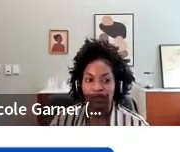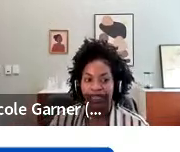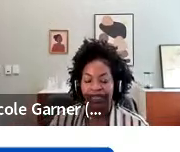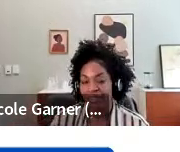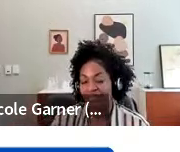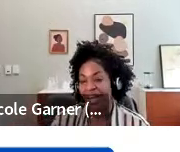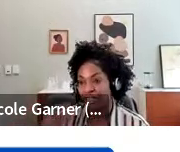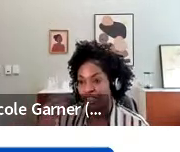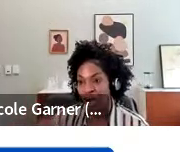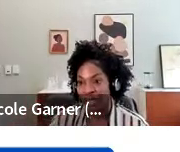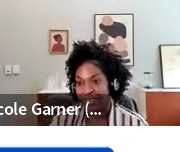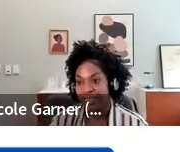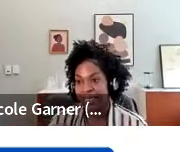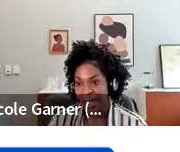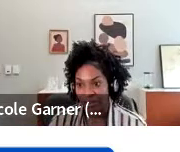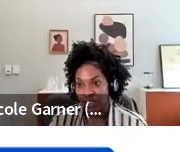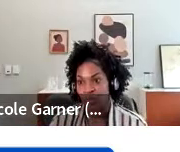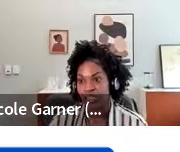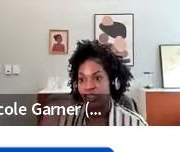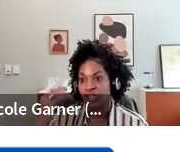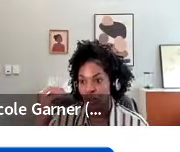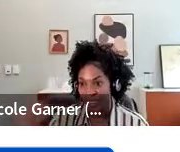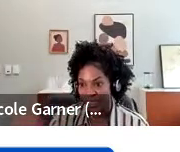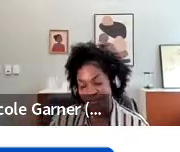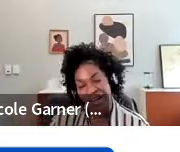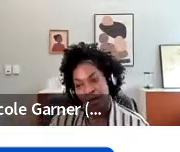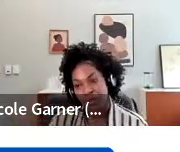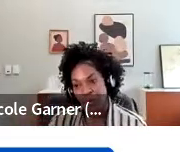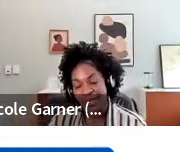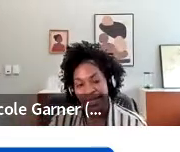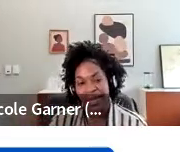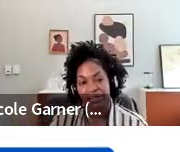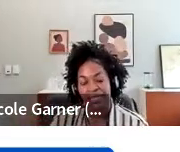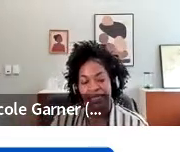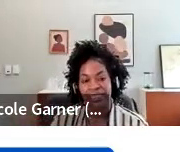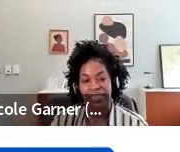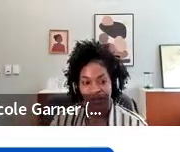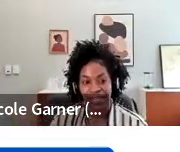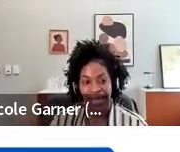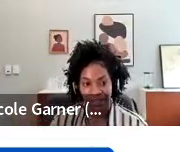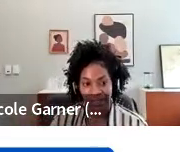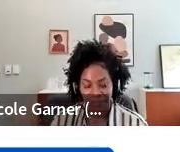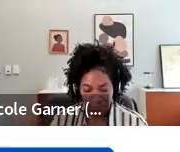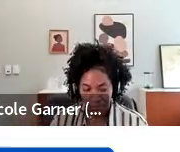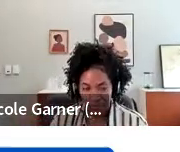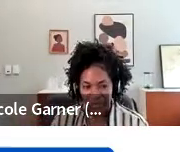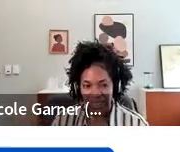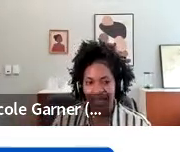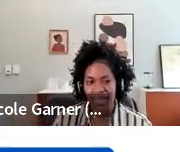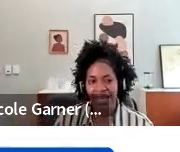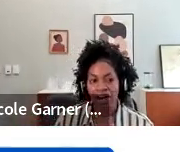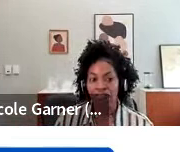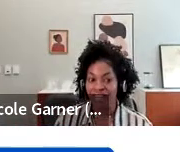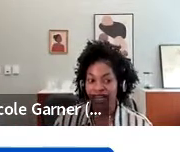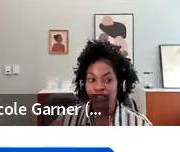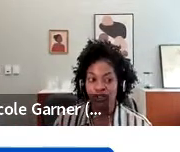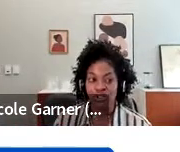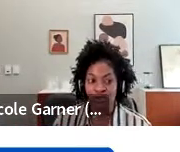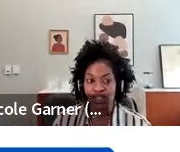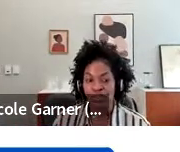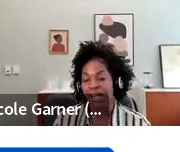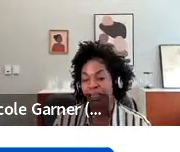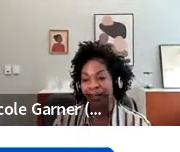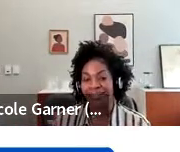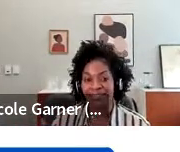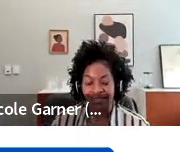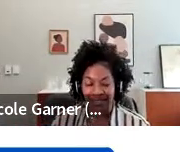also included identifying our target counties, which we identified was Wyandotte County and Sedgwick County. In our phase